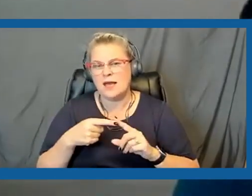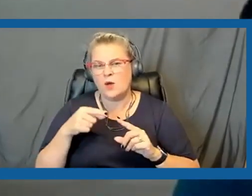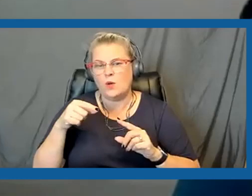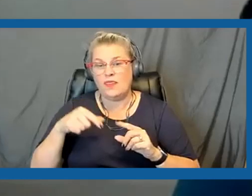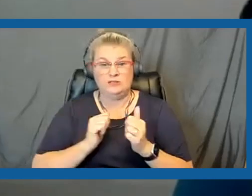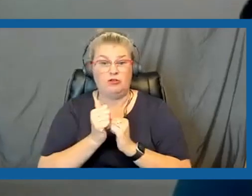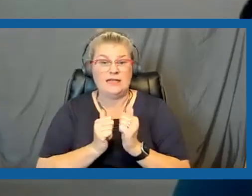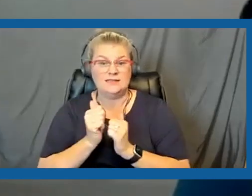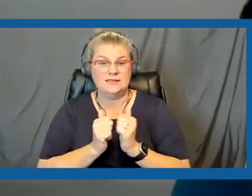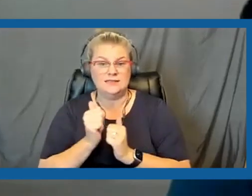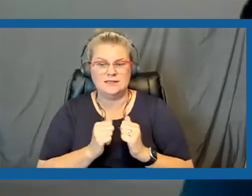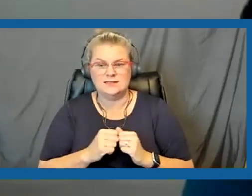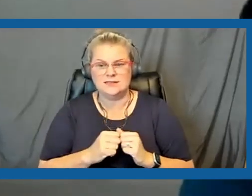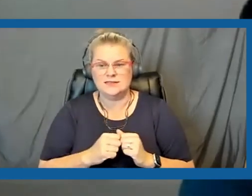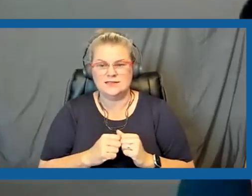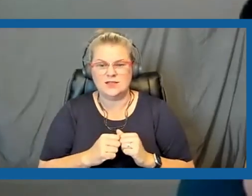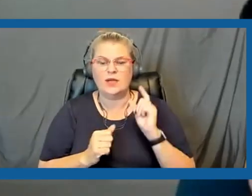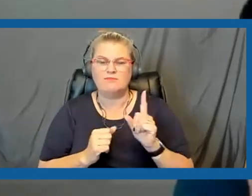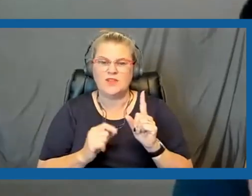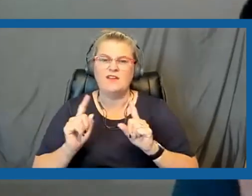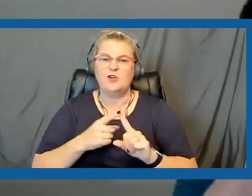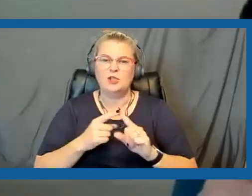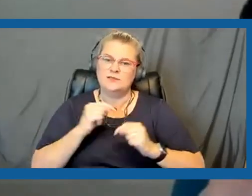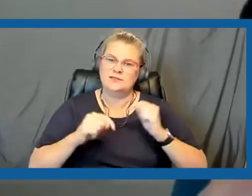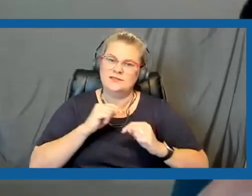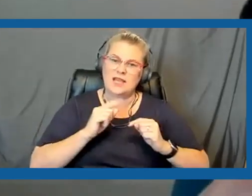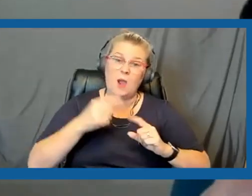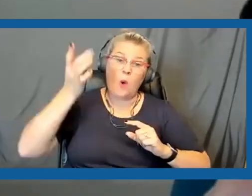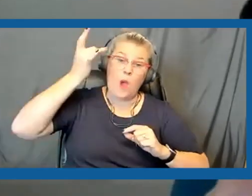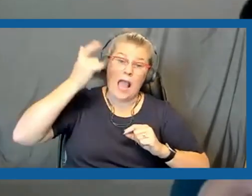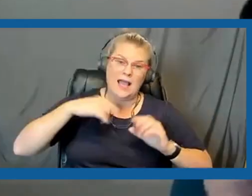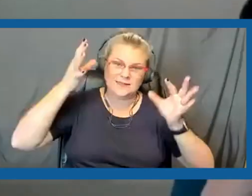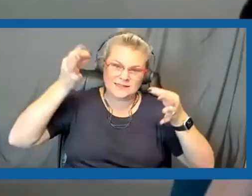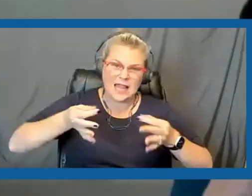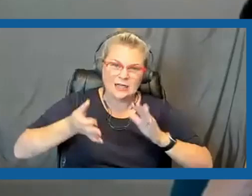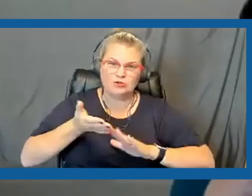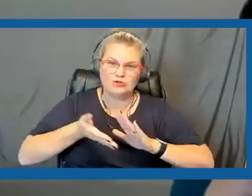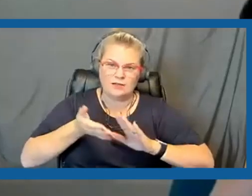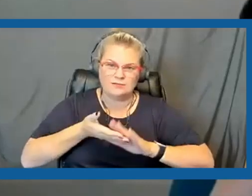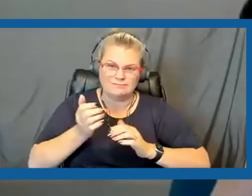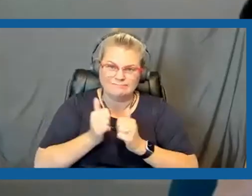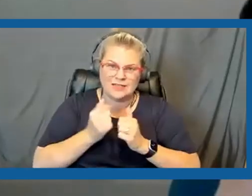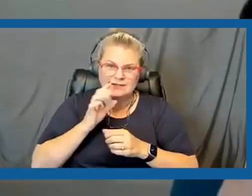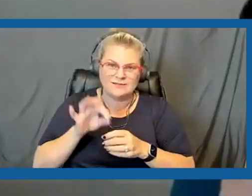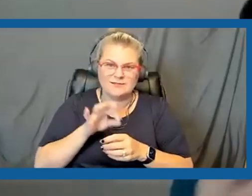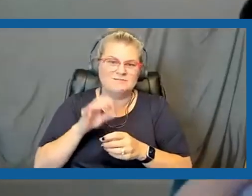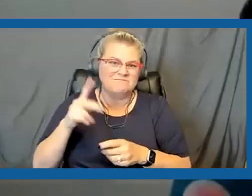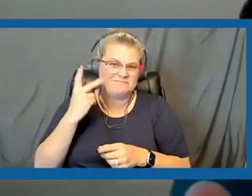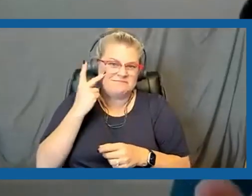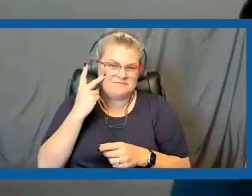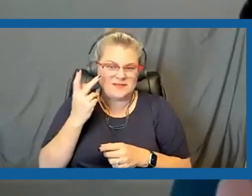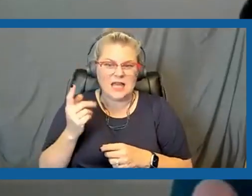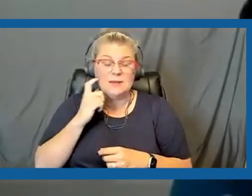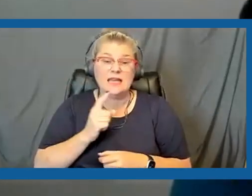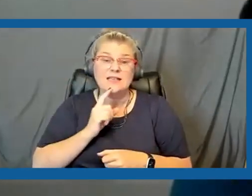race, I should first start at the beginning about why I ran, because it is